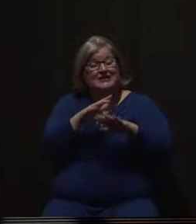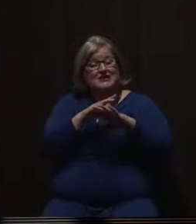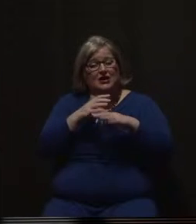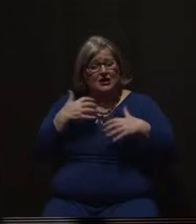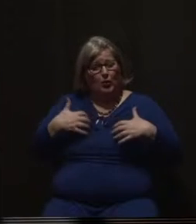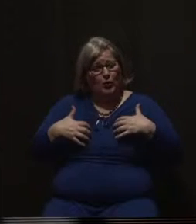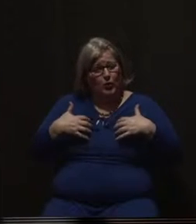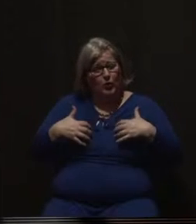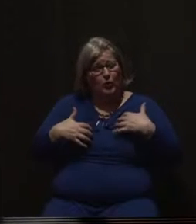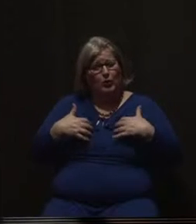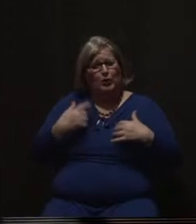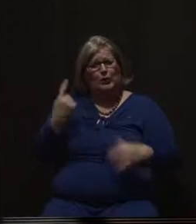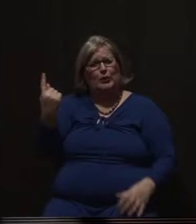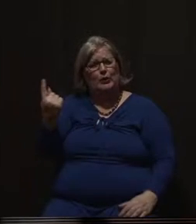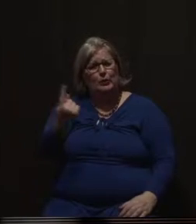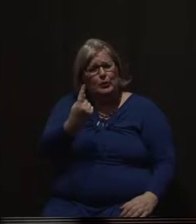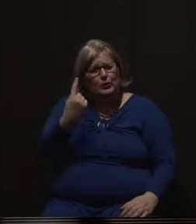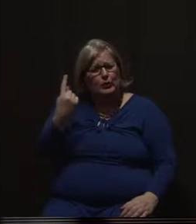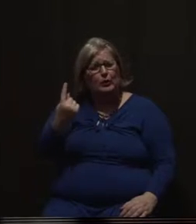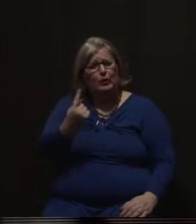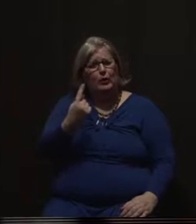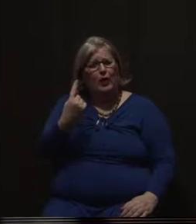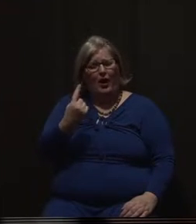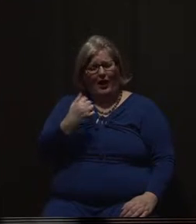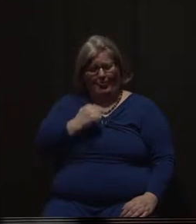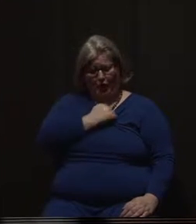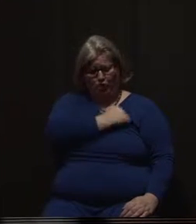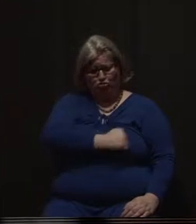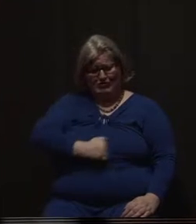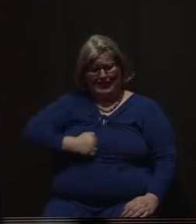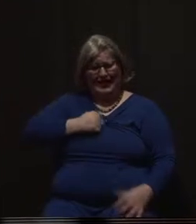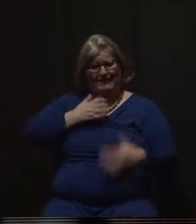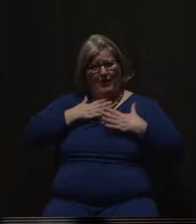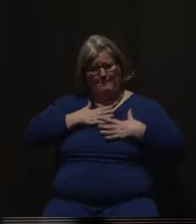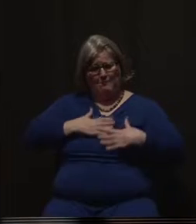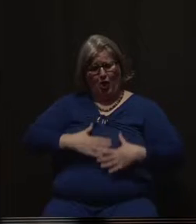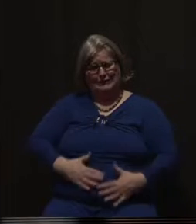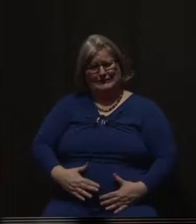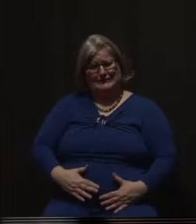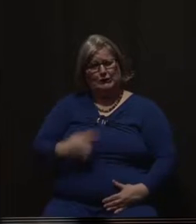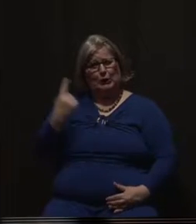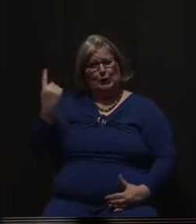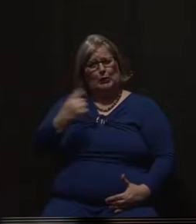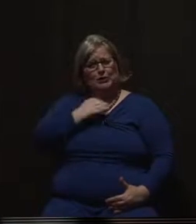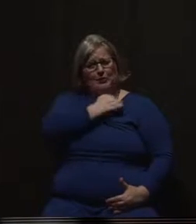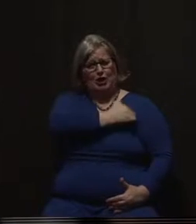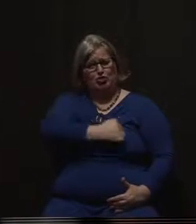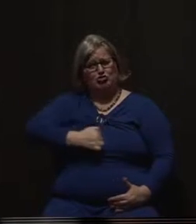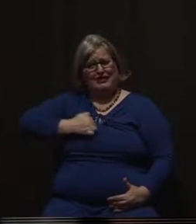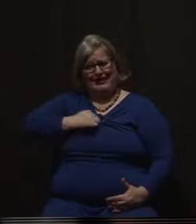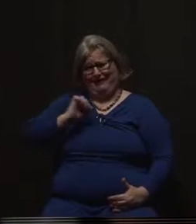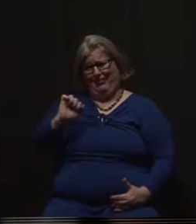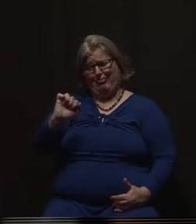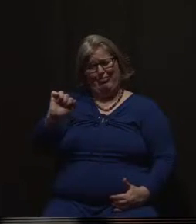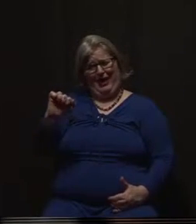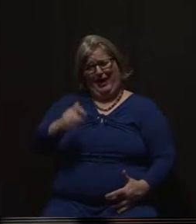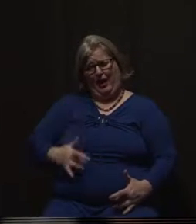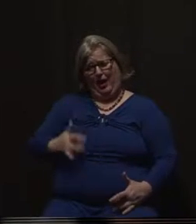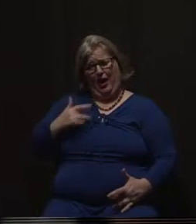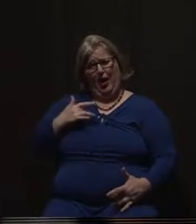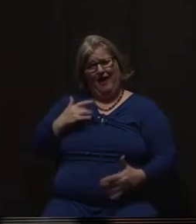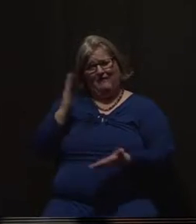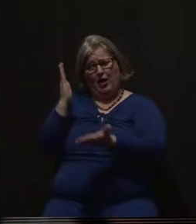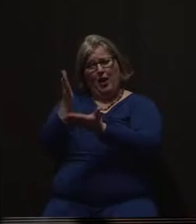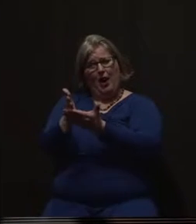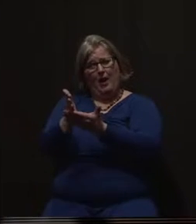idea, who are the grievable bodies? And so who do we grieve about? Whose lives do we consider as lives,